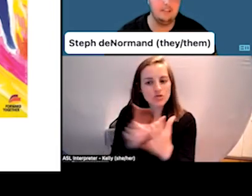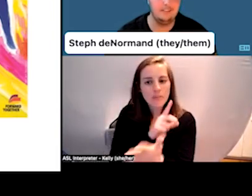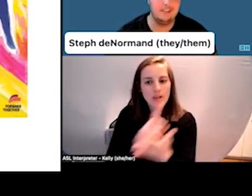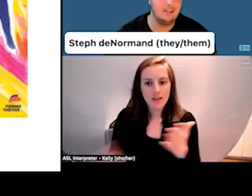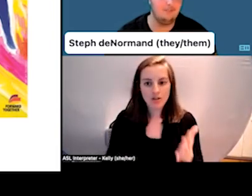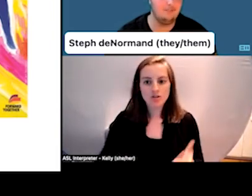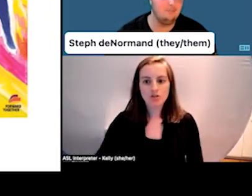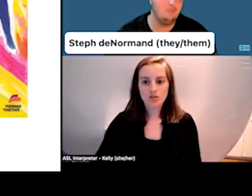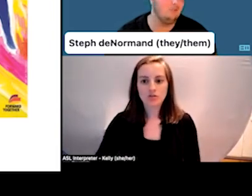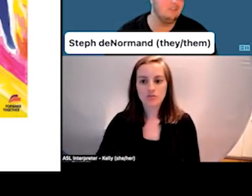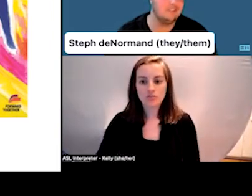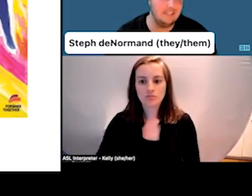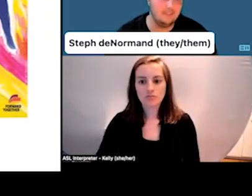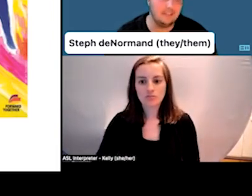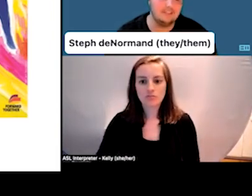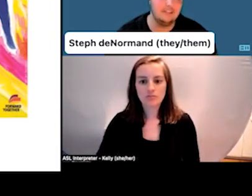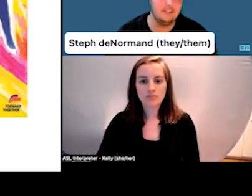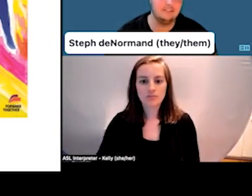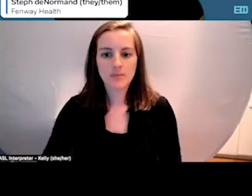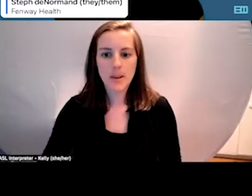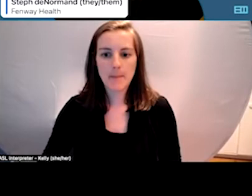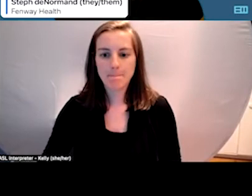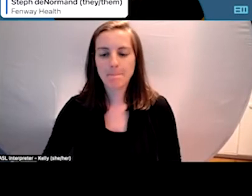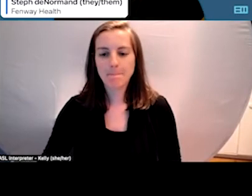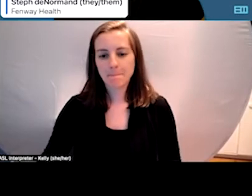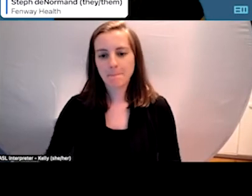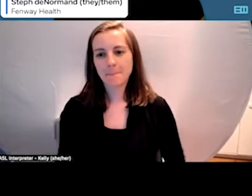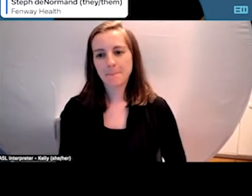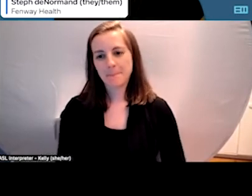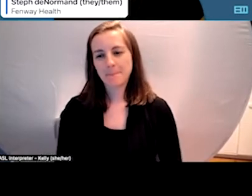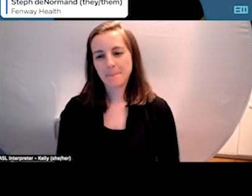visit in kind of that more significant sense.